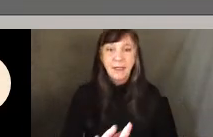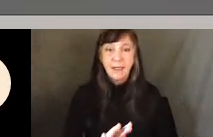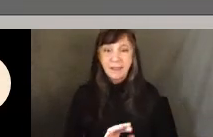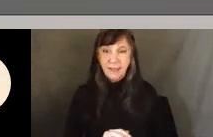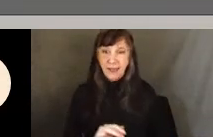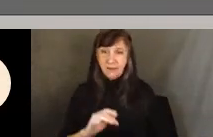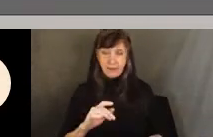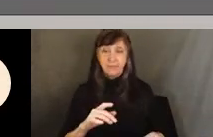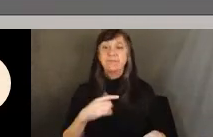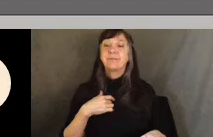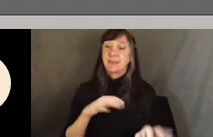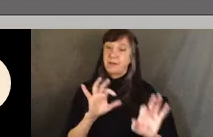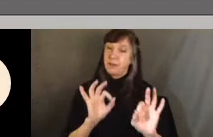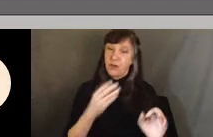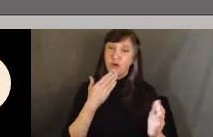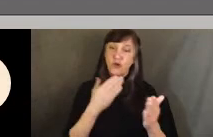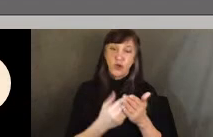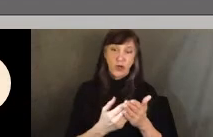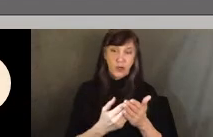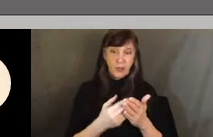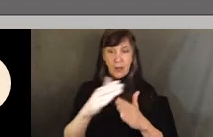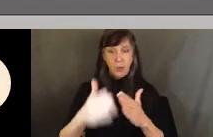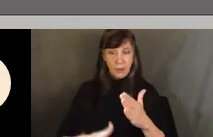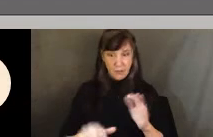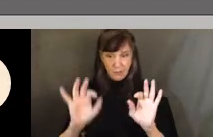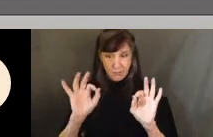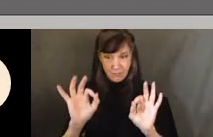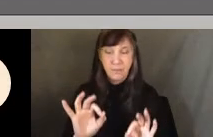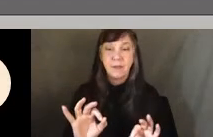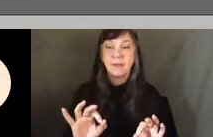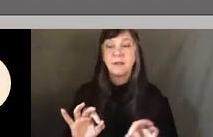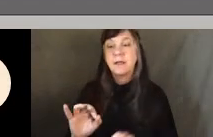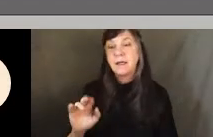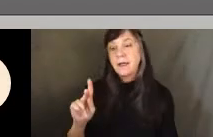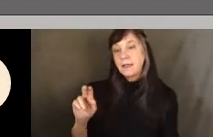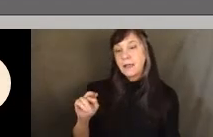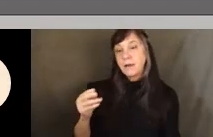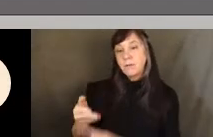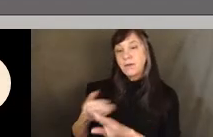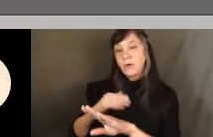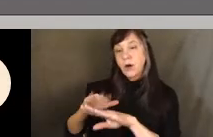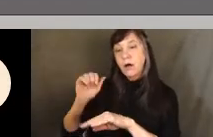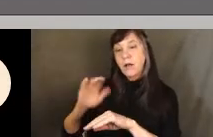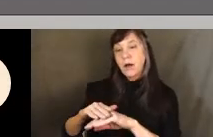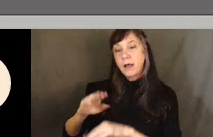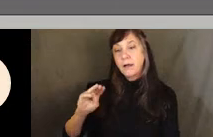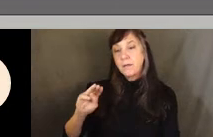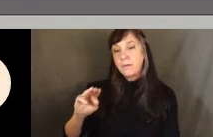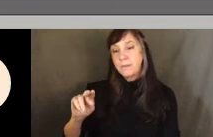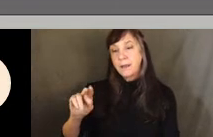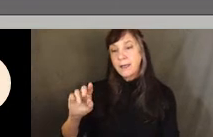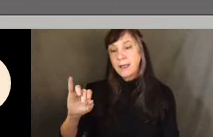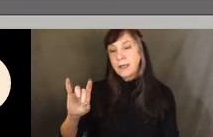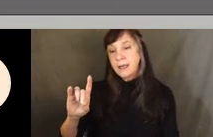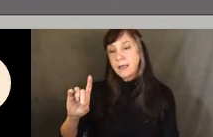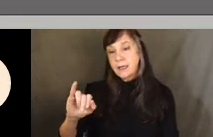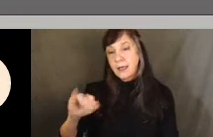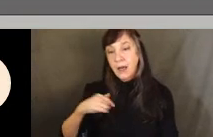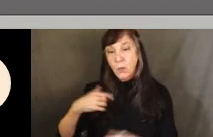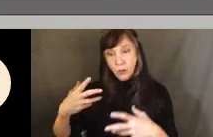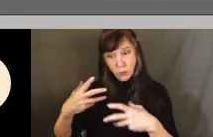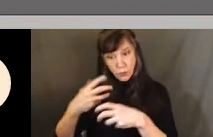So Exactly. I think that was yeah. Before I call on Mandy, I just want to summarize. So I